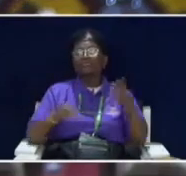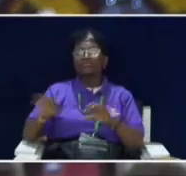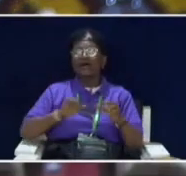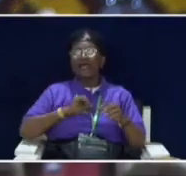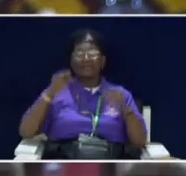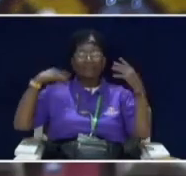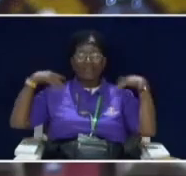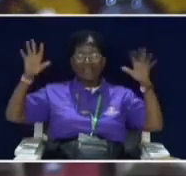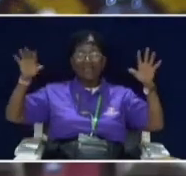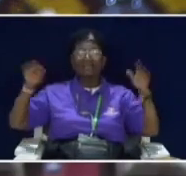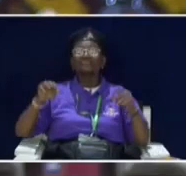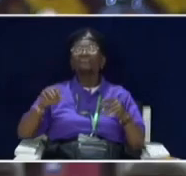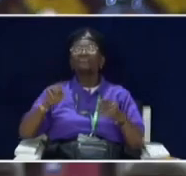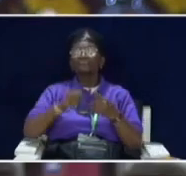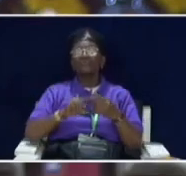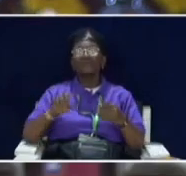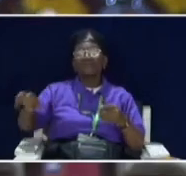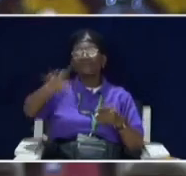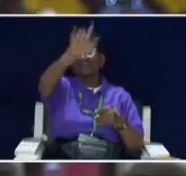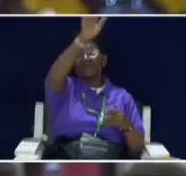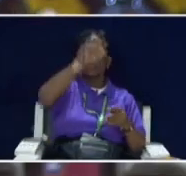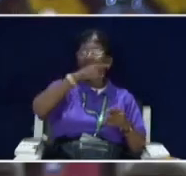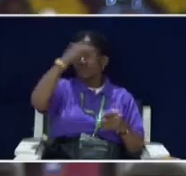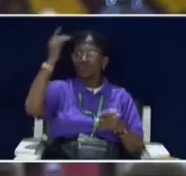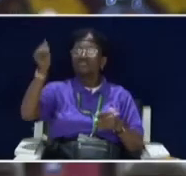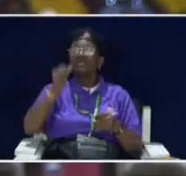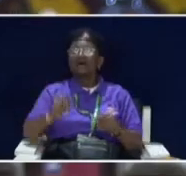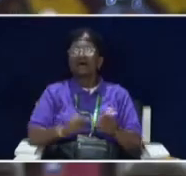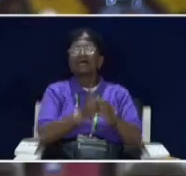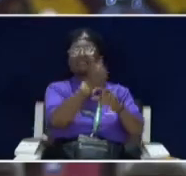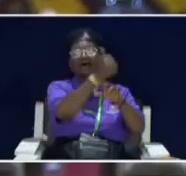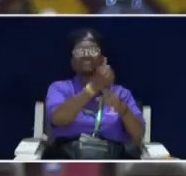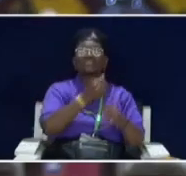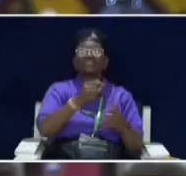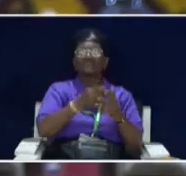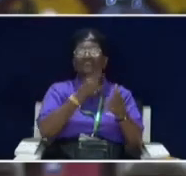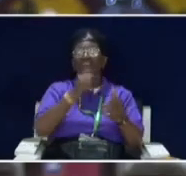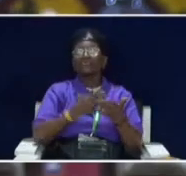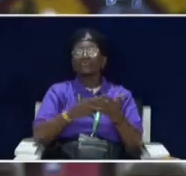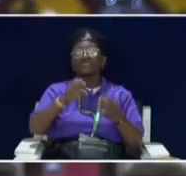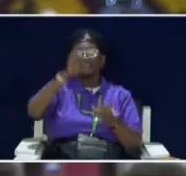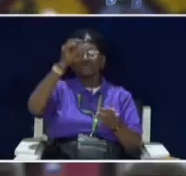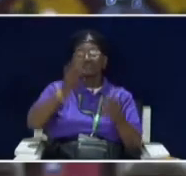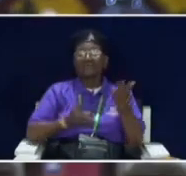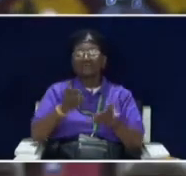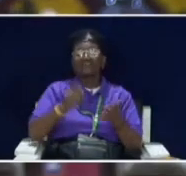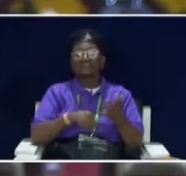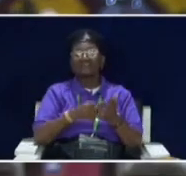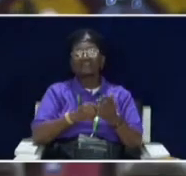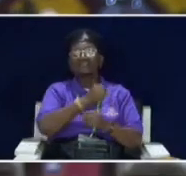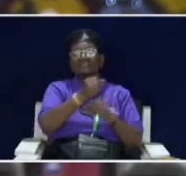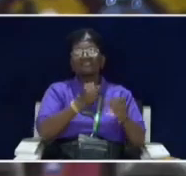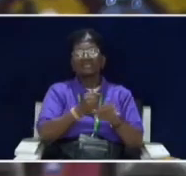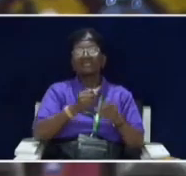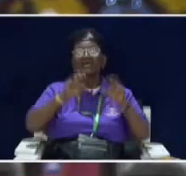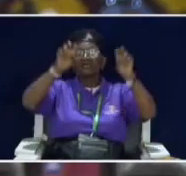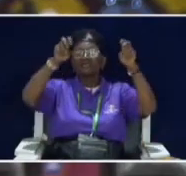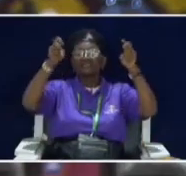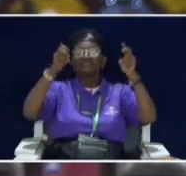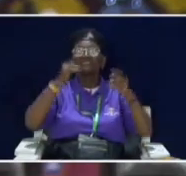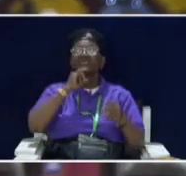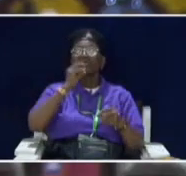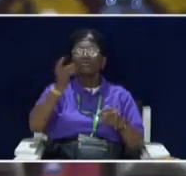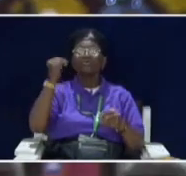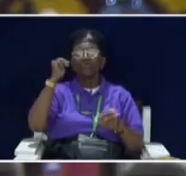fly? Because there are mountains. Because there are mountains. The first Holy Ghost service this year, the theme of it was